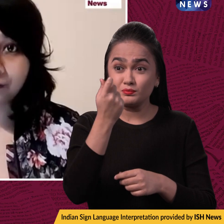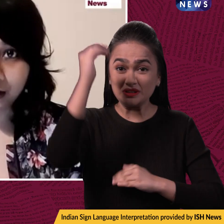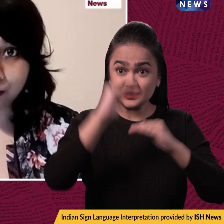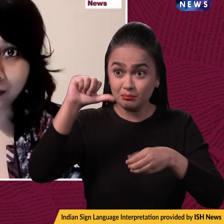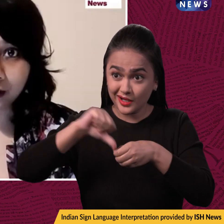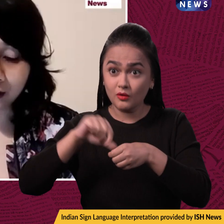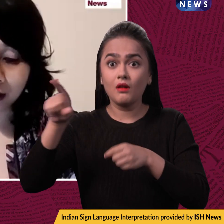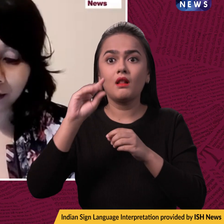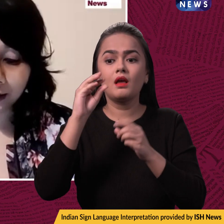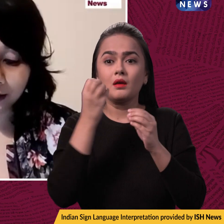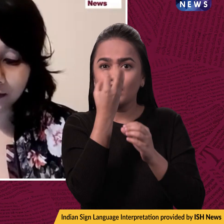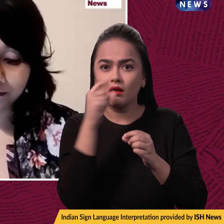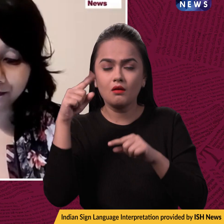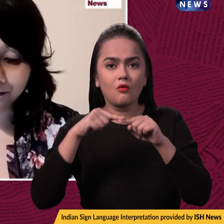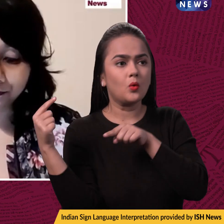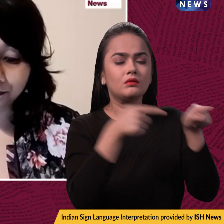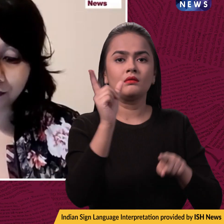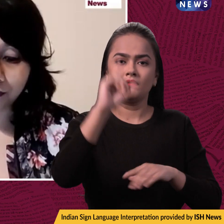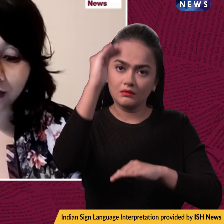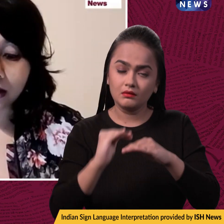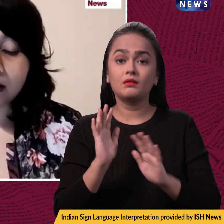by 50 rupees per litre.